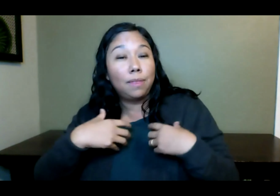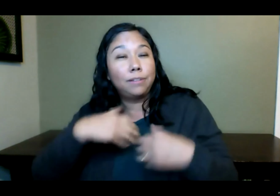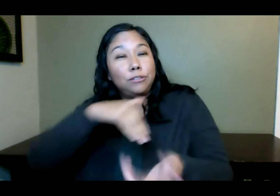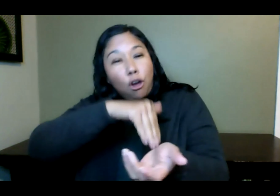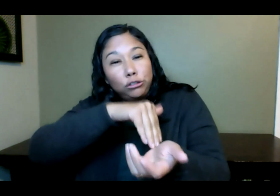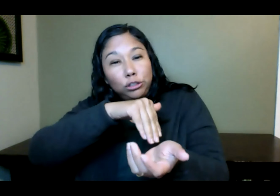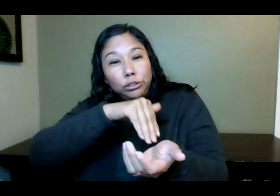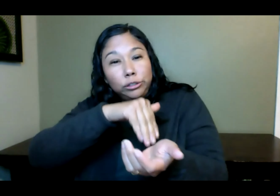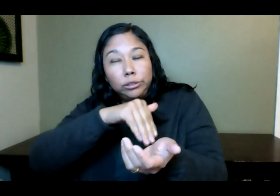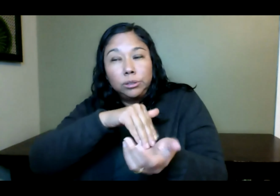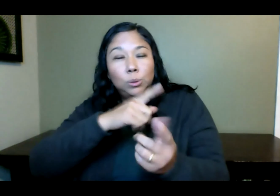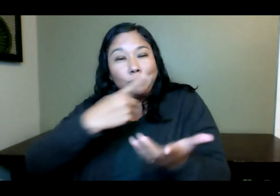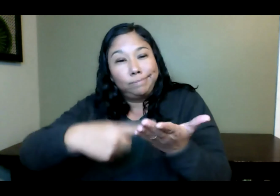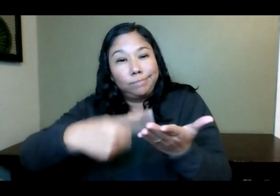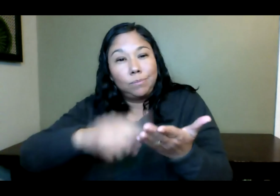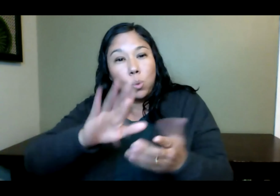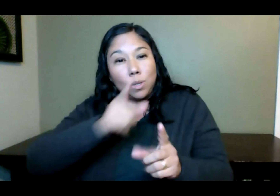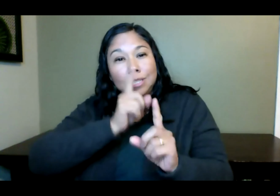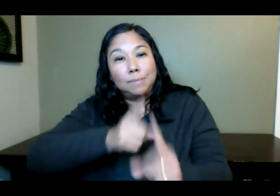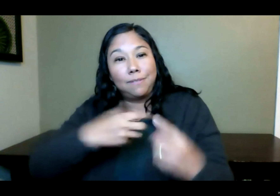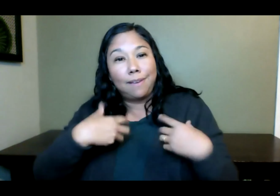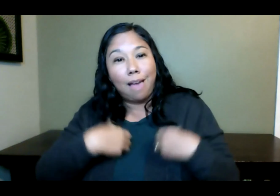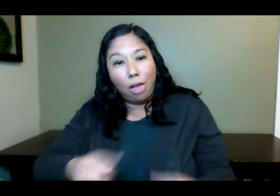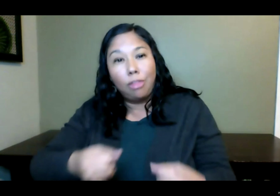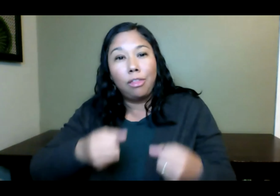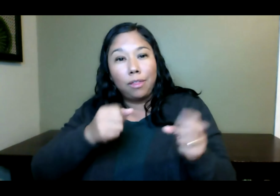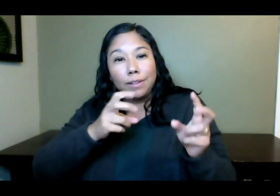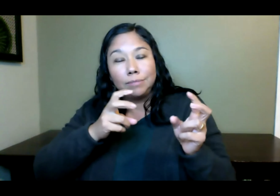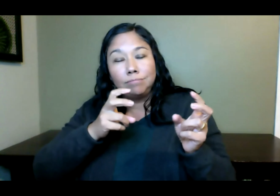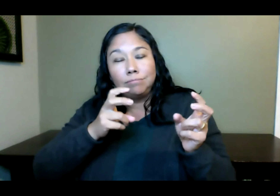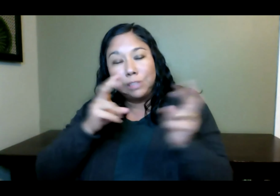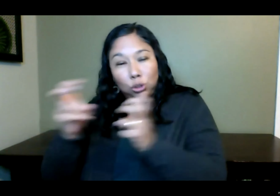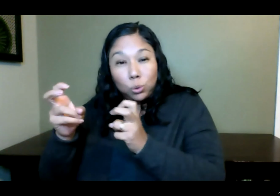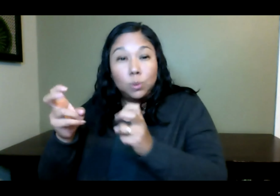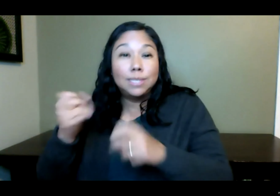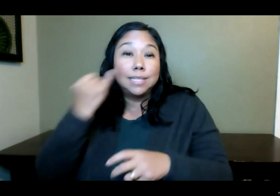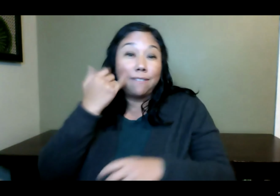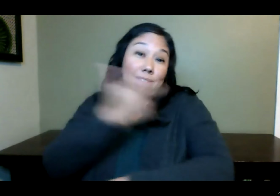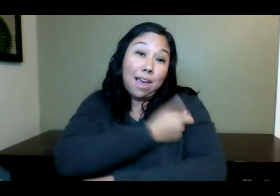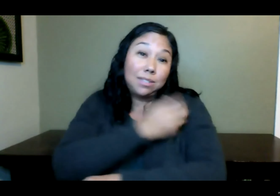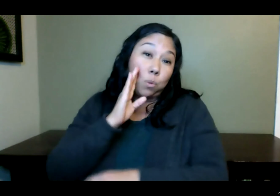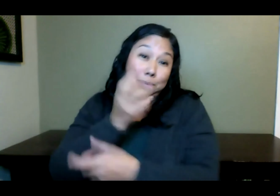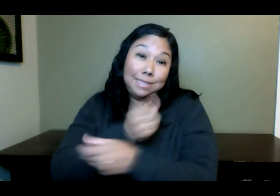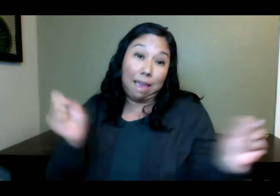specific health conditions and whether or not the vaccine will be safe for you.